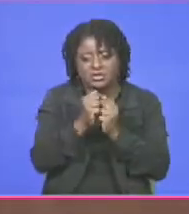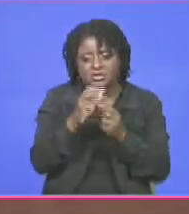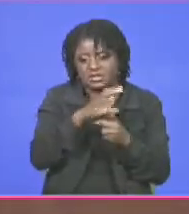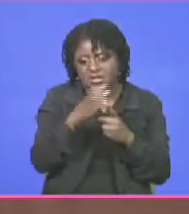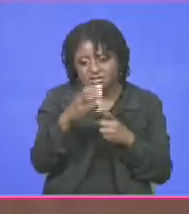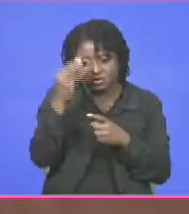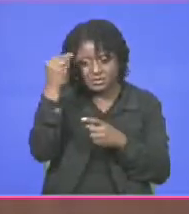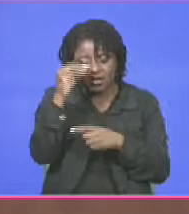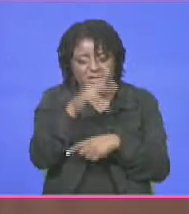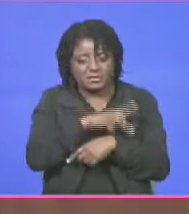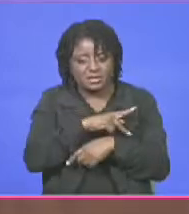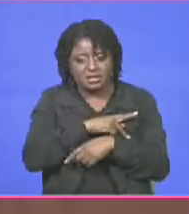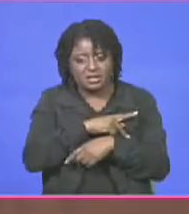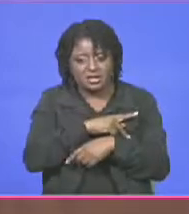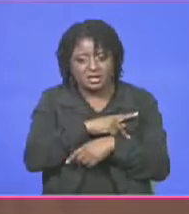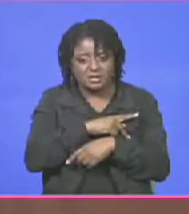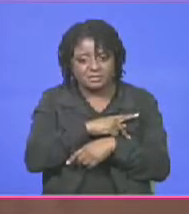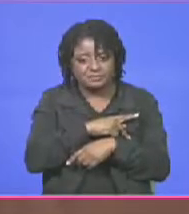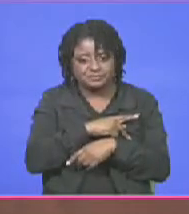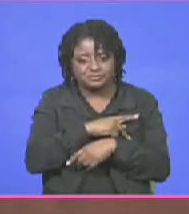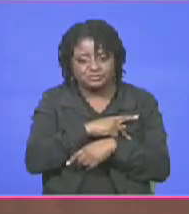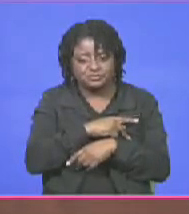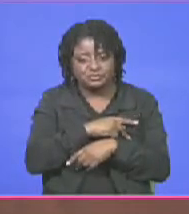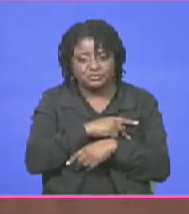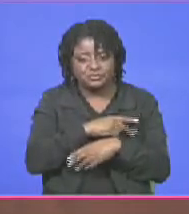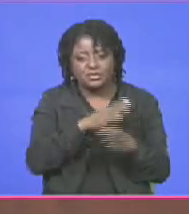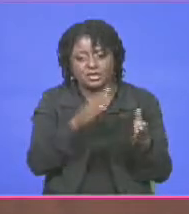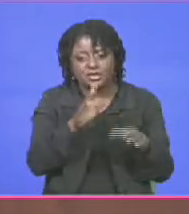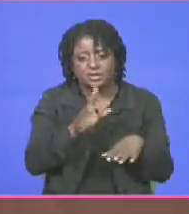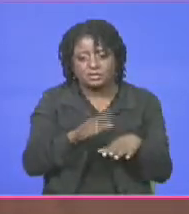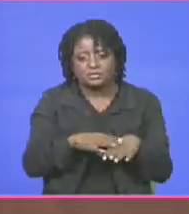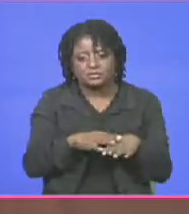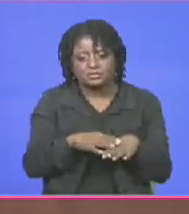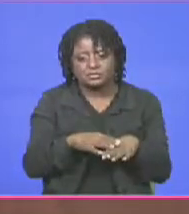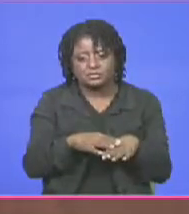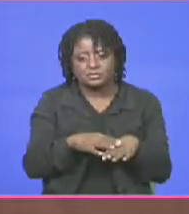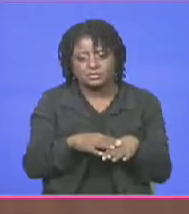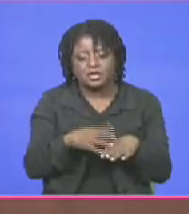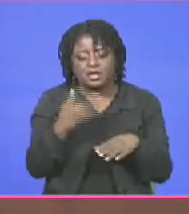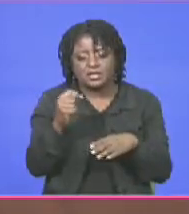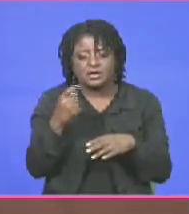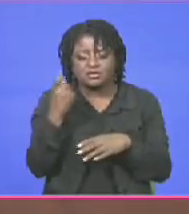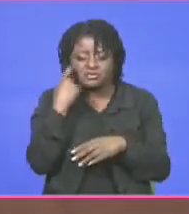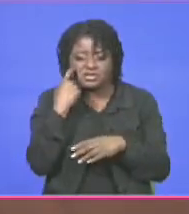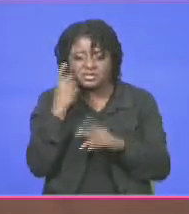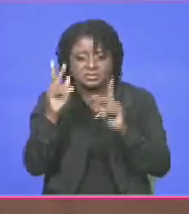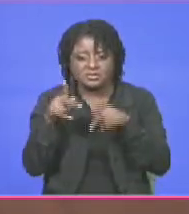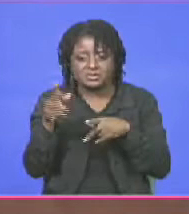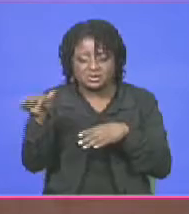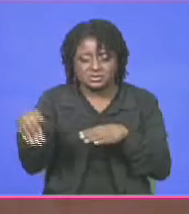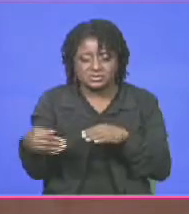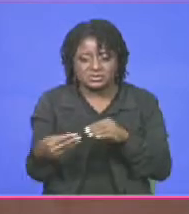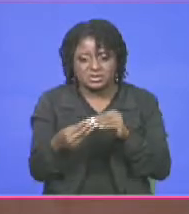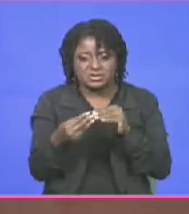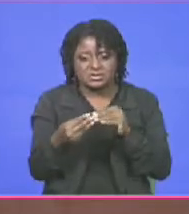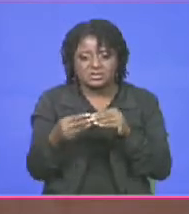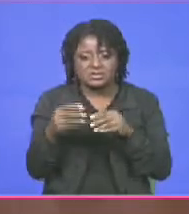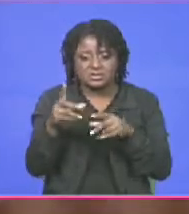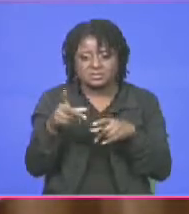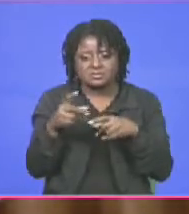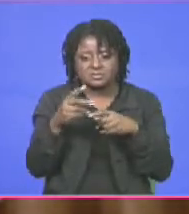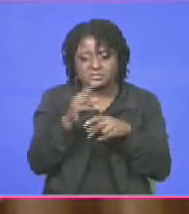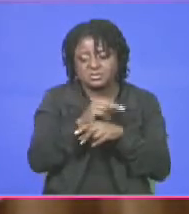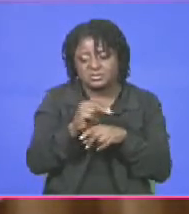Pintard charged the recent inductees into the National Hall of Fame for Sports to continue to make contributions and build the local